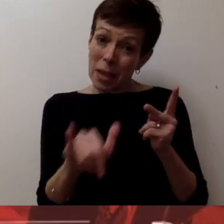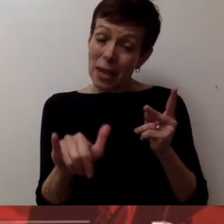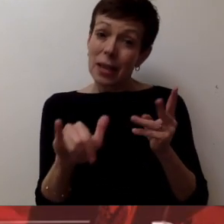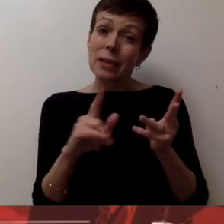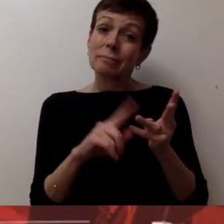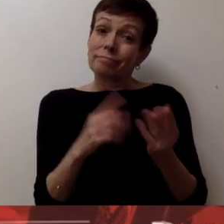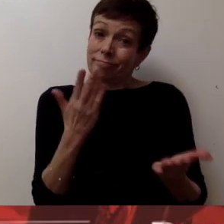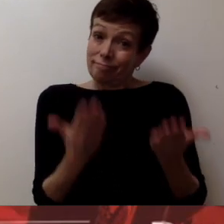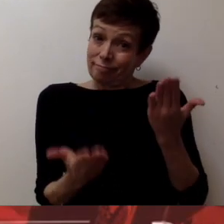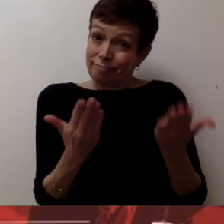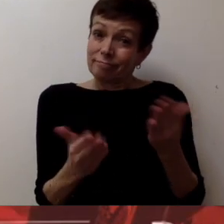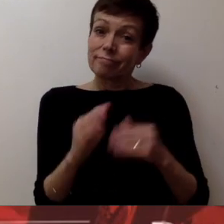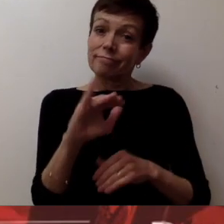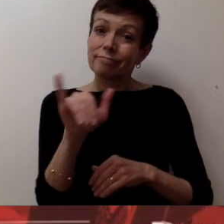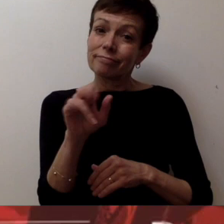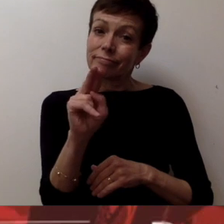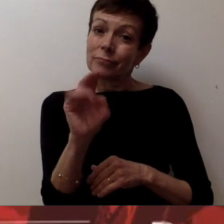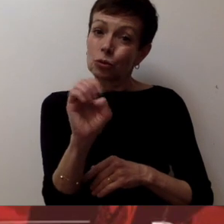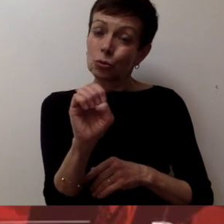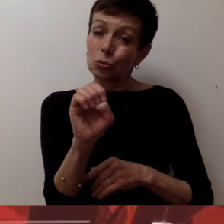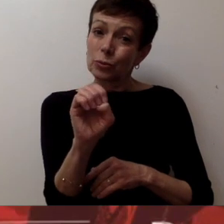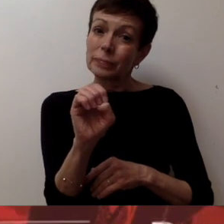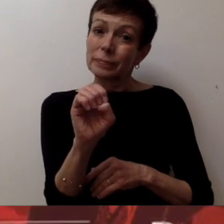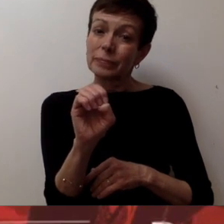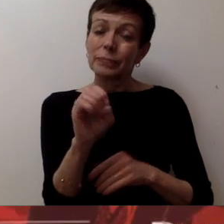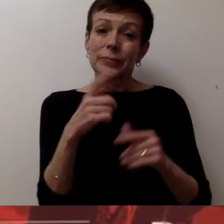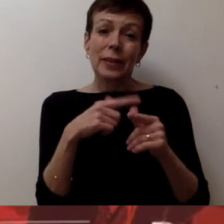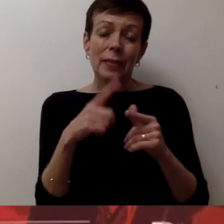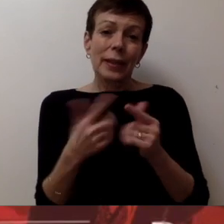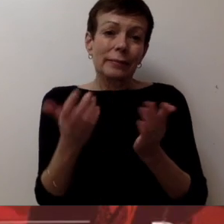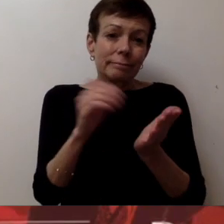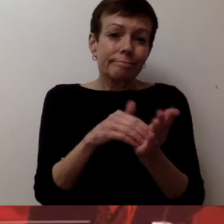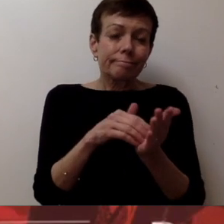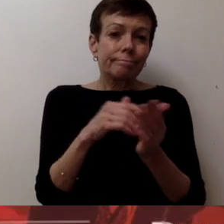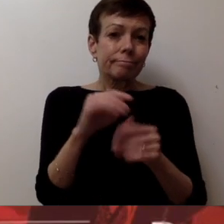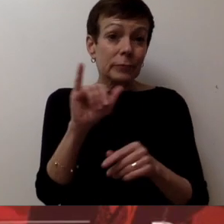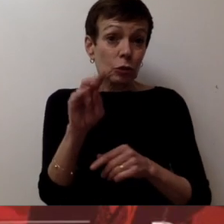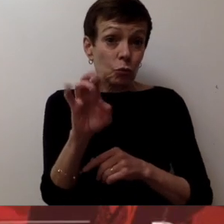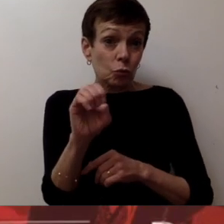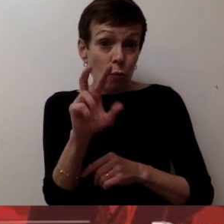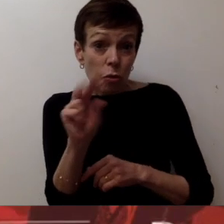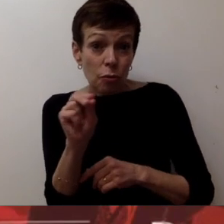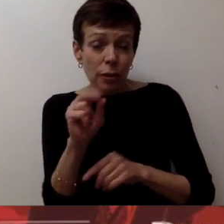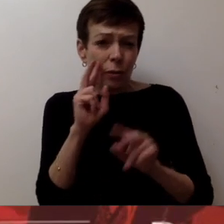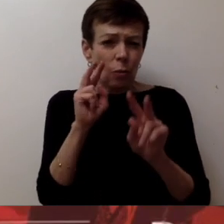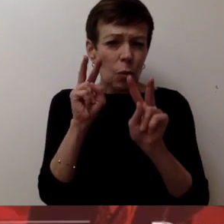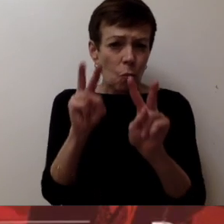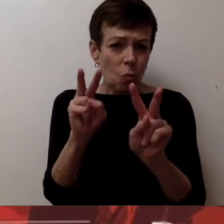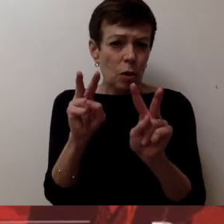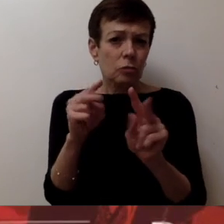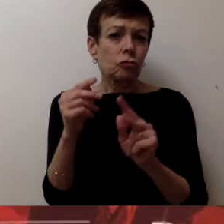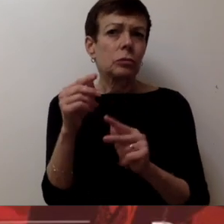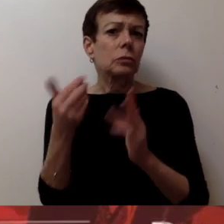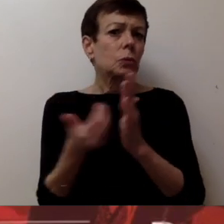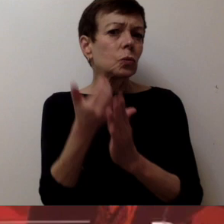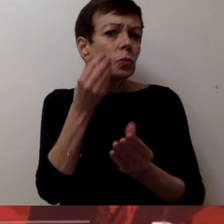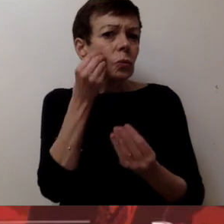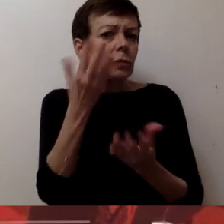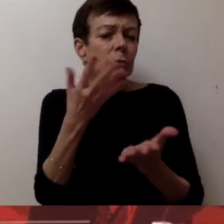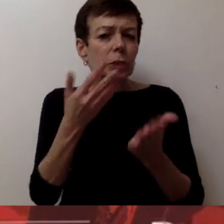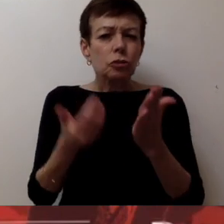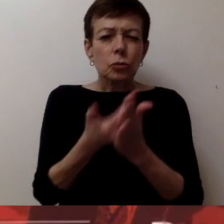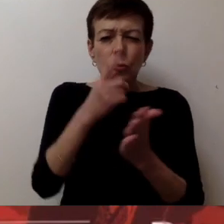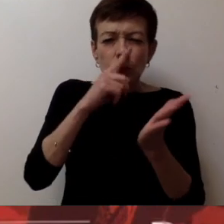May, and likely for June as well. And then, as noted, we will revisit that June 30th deadline as new information